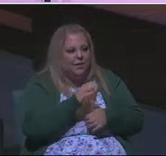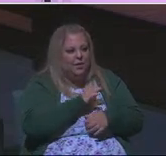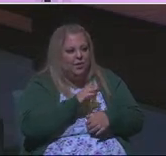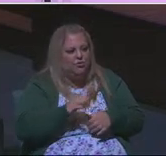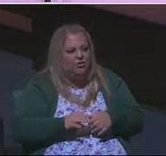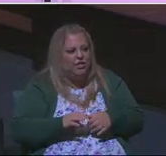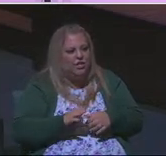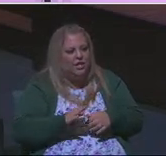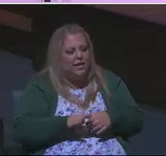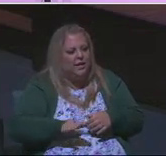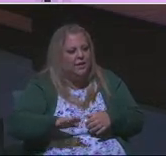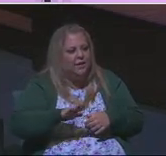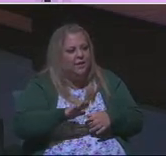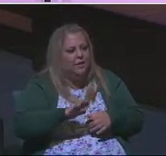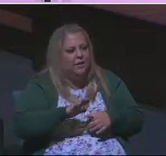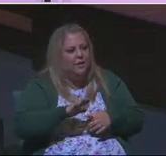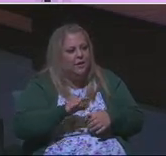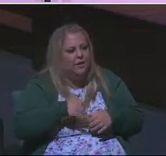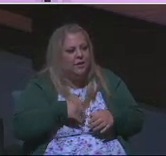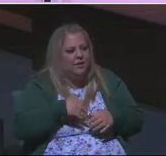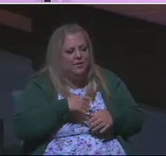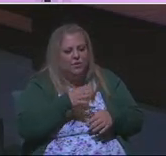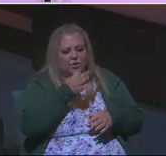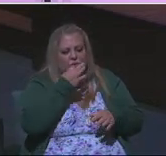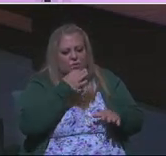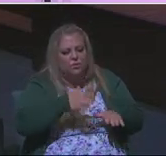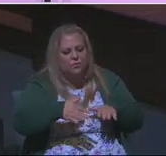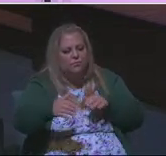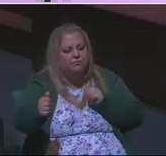Christianity is on its way out.